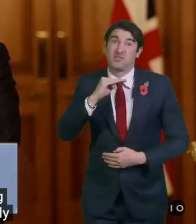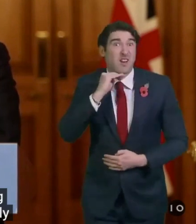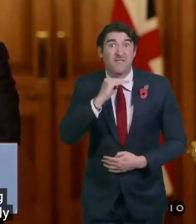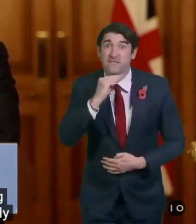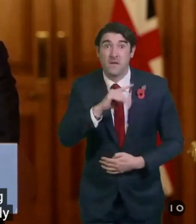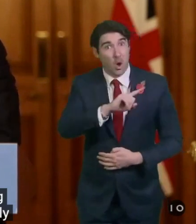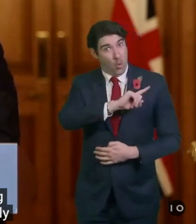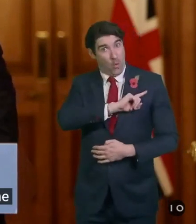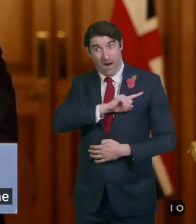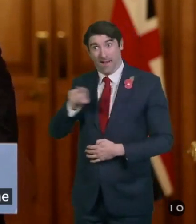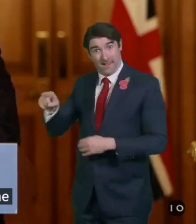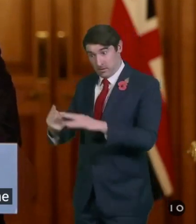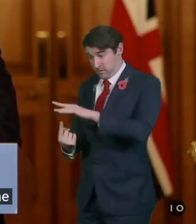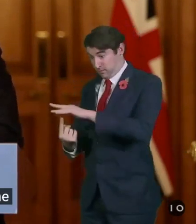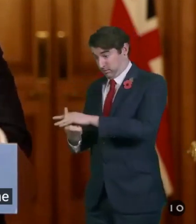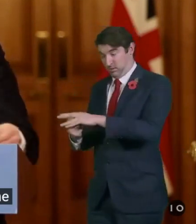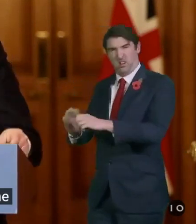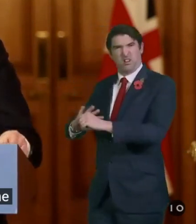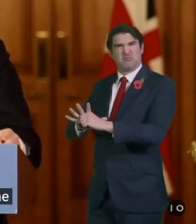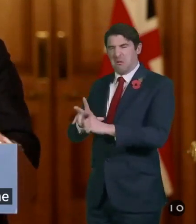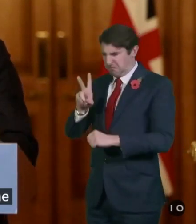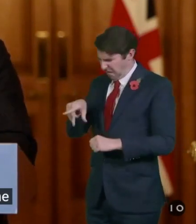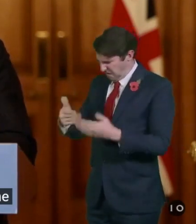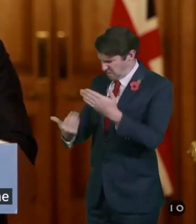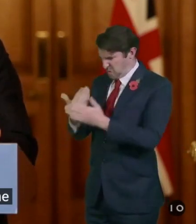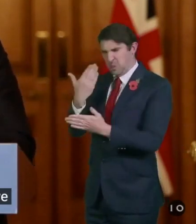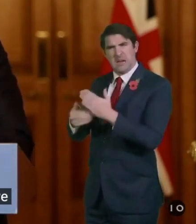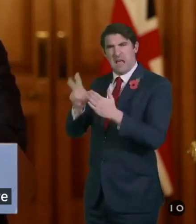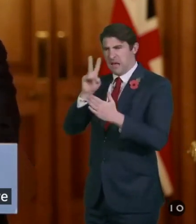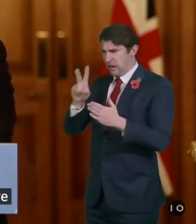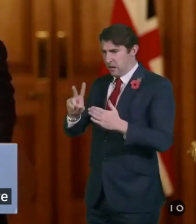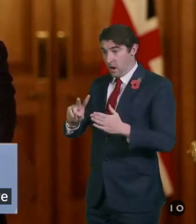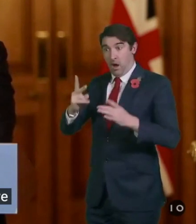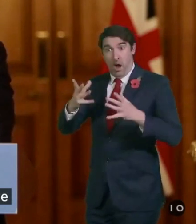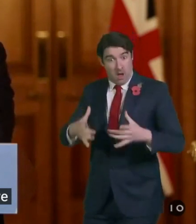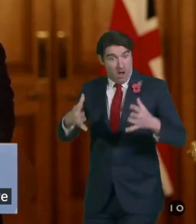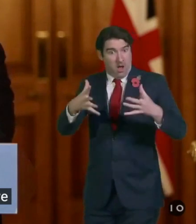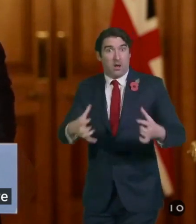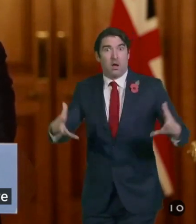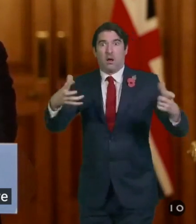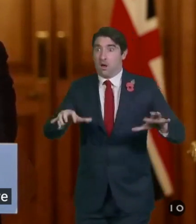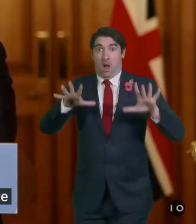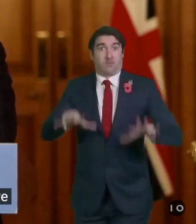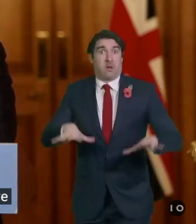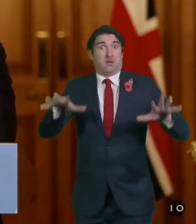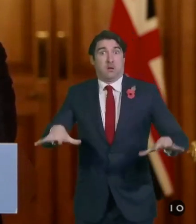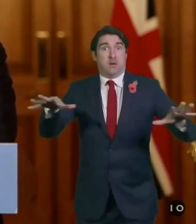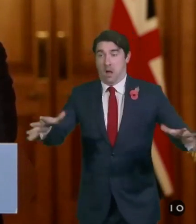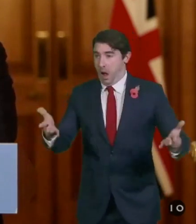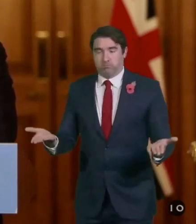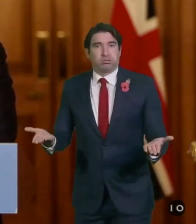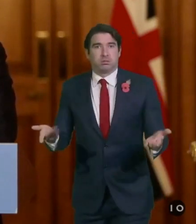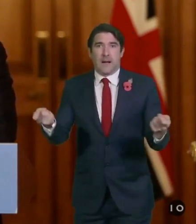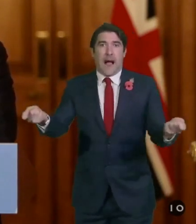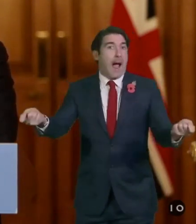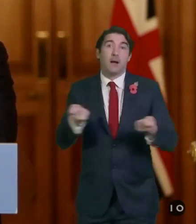capacity. And so now is the time to take action, because there is no alternative. And from Thursday until the